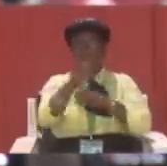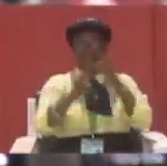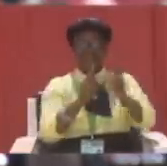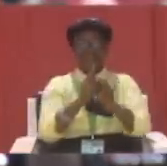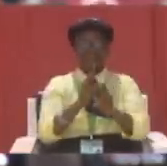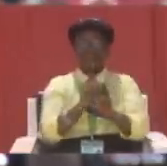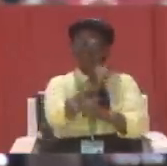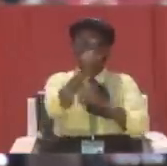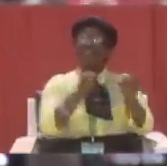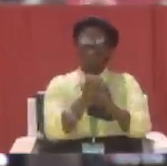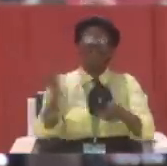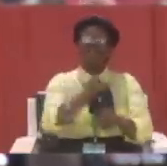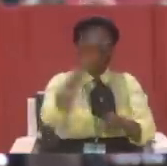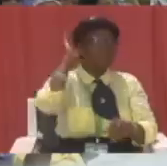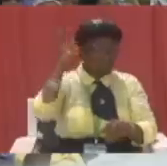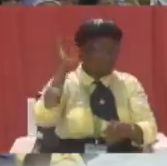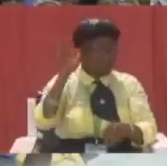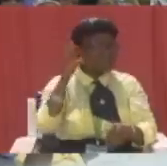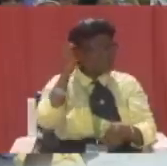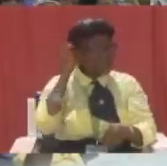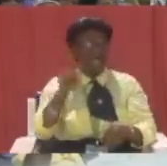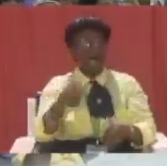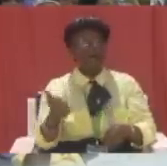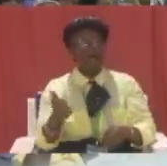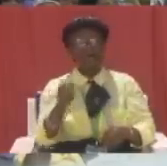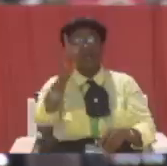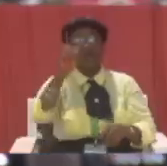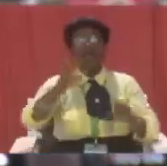Please say amen to it.